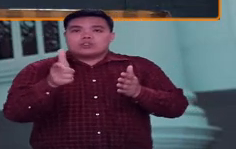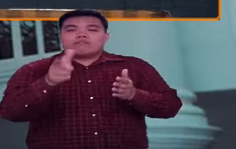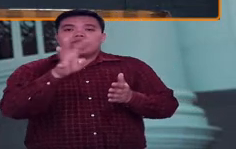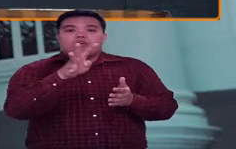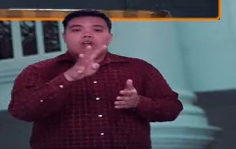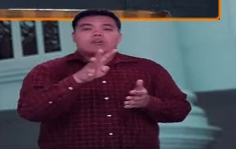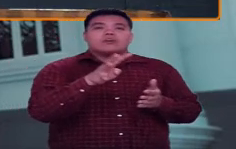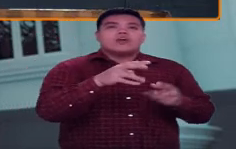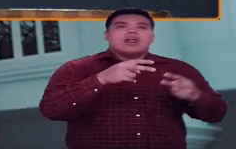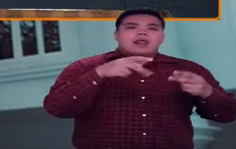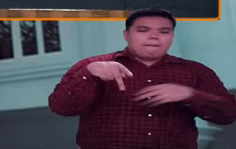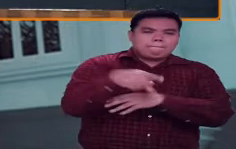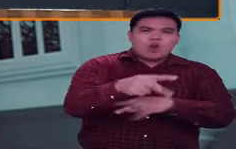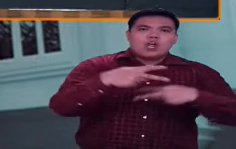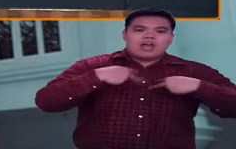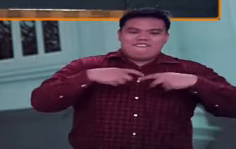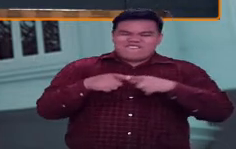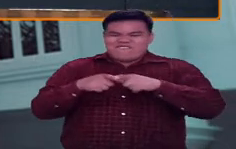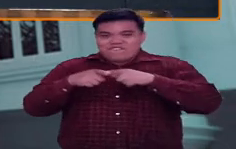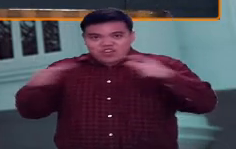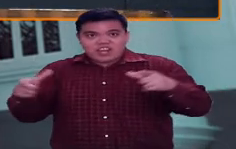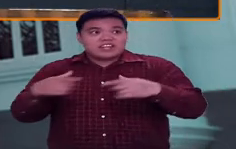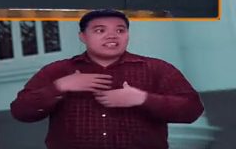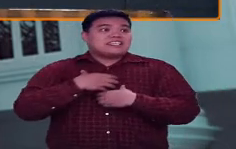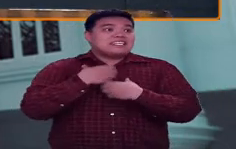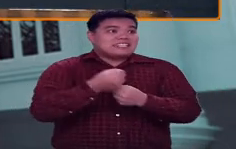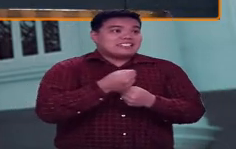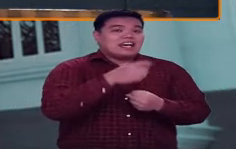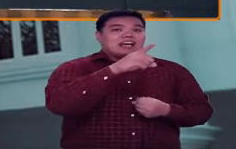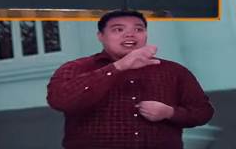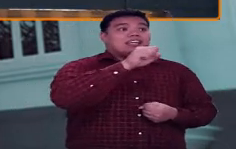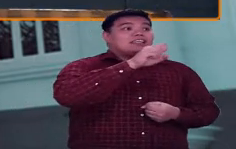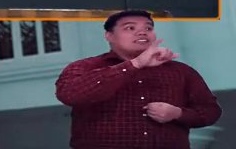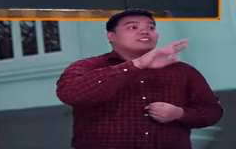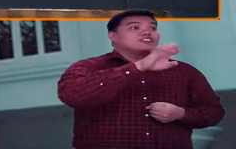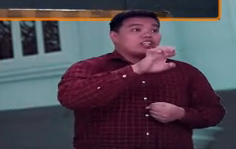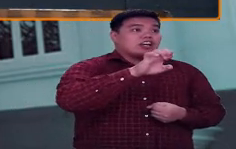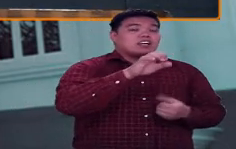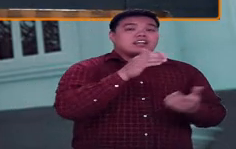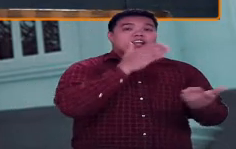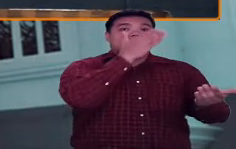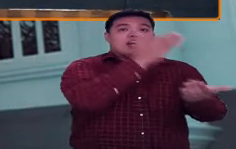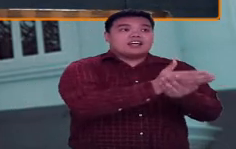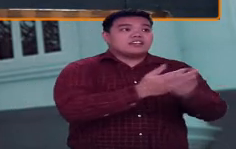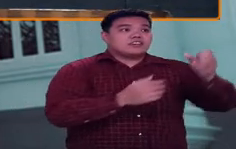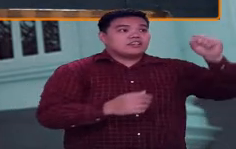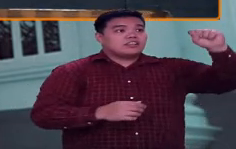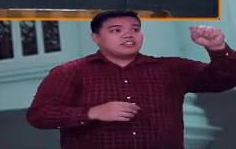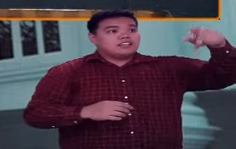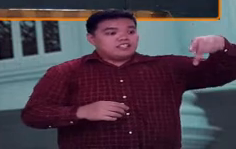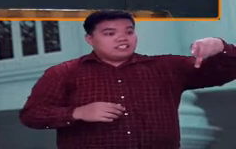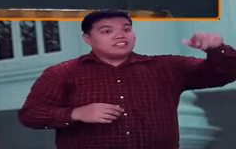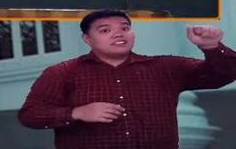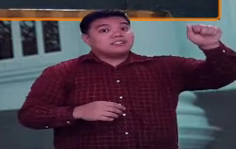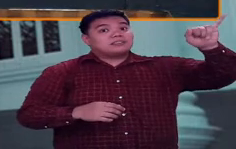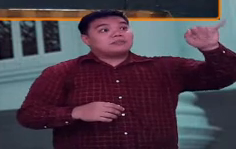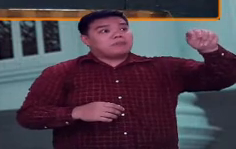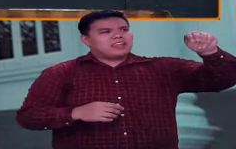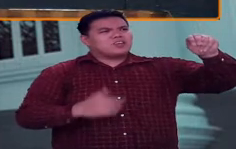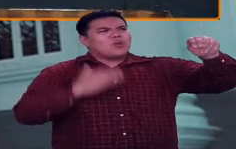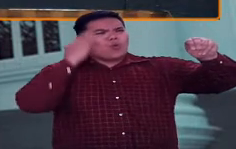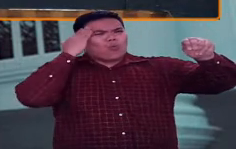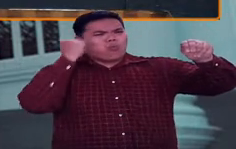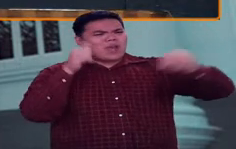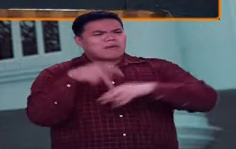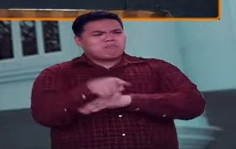had a great desire to go to Spain. To go to Spain. Why Spain? Why did he want to